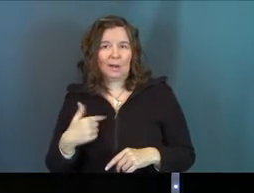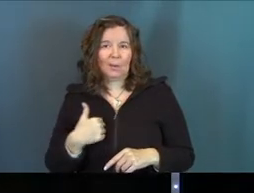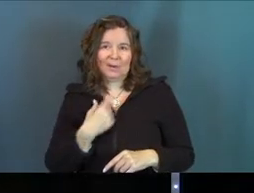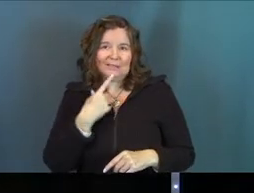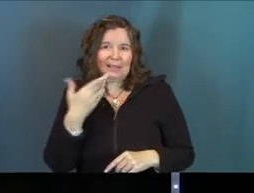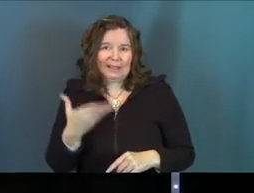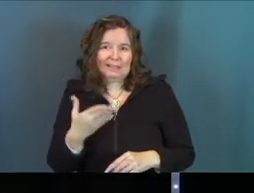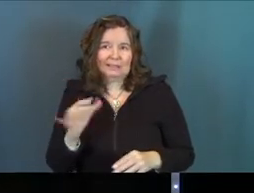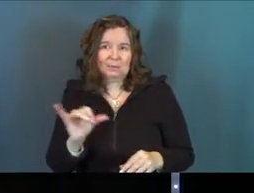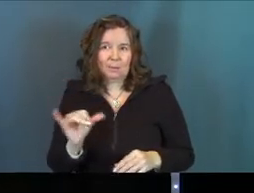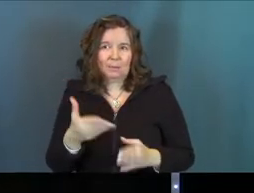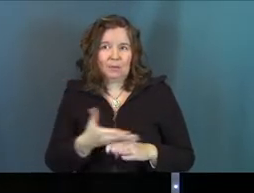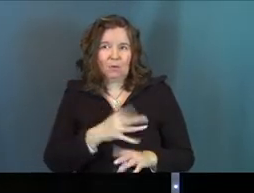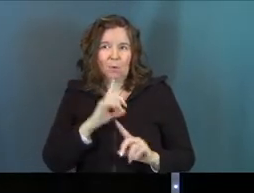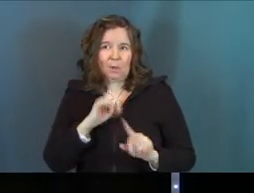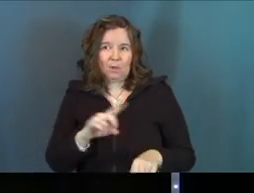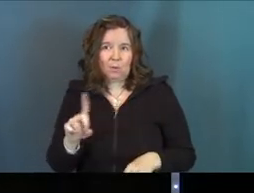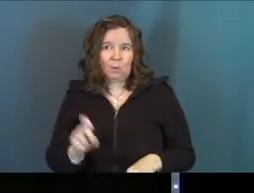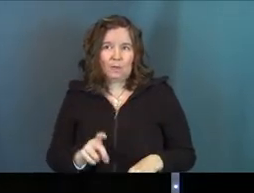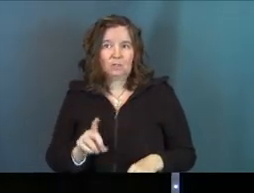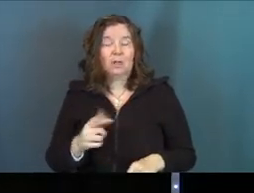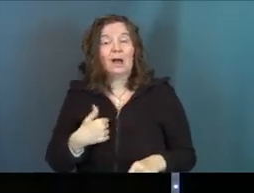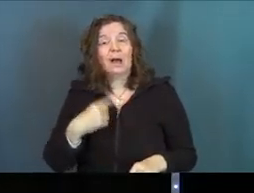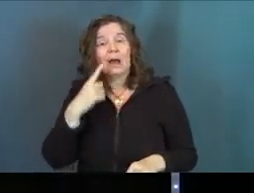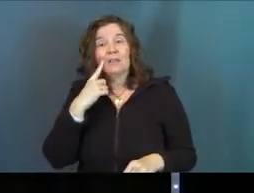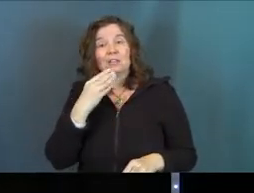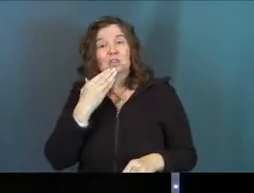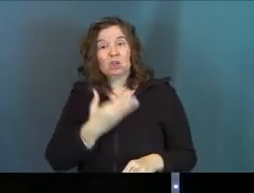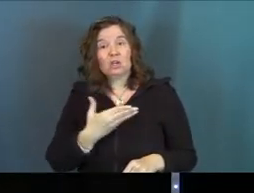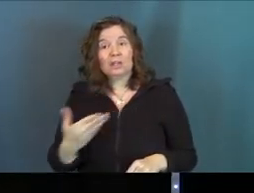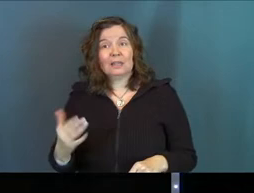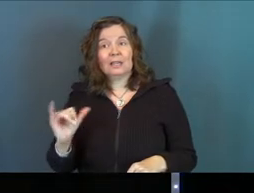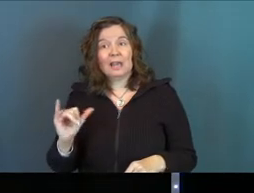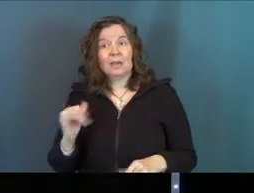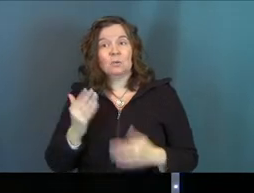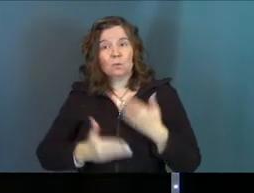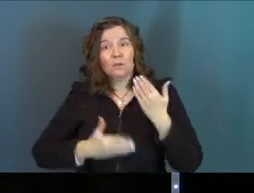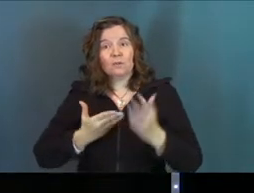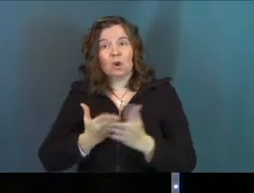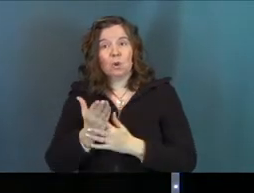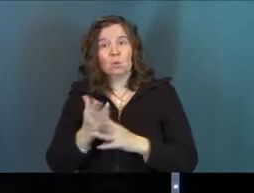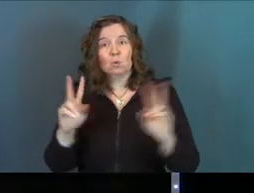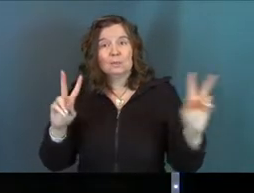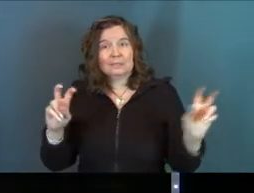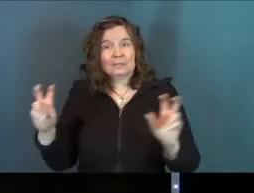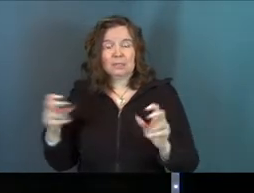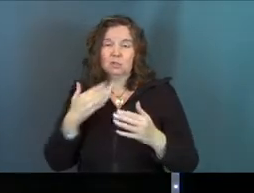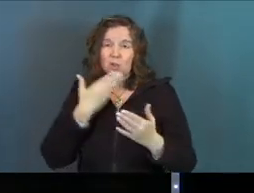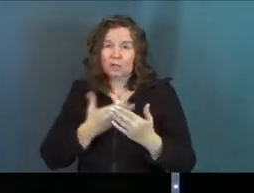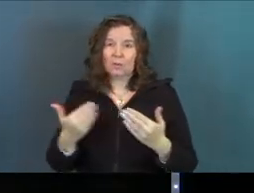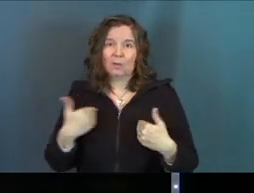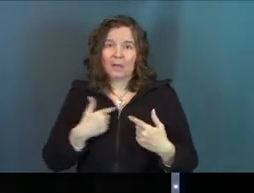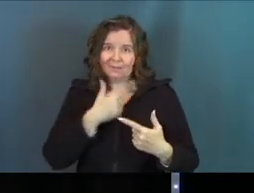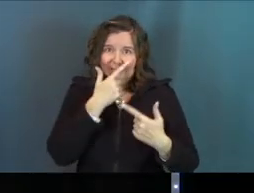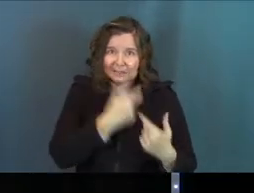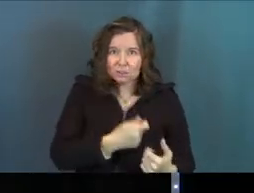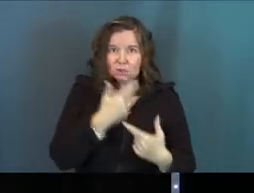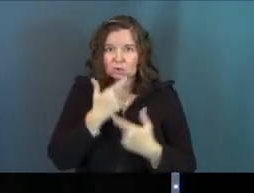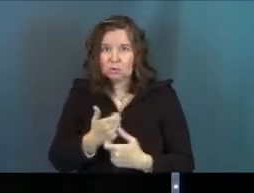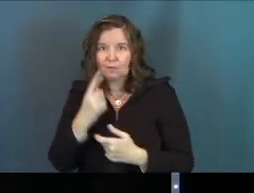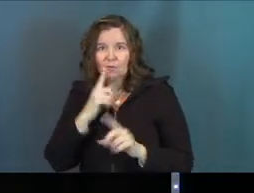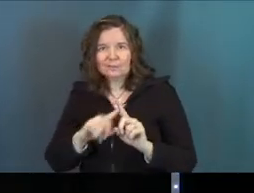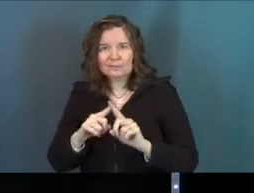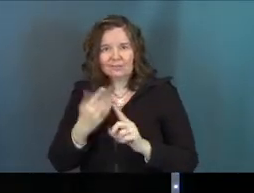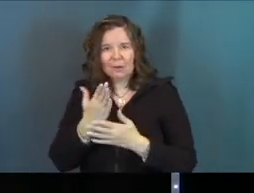want to say this as well before we answer those questions. I think it is a good thing, okay? As we have gone through this series, it's a very good thing that we all have interests when it